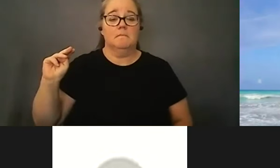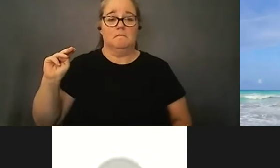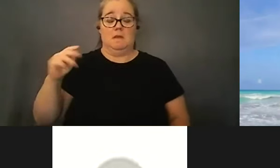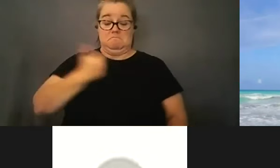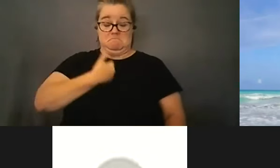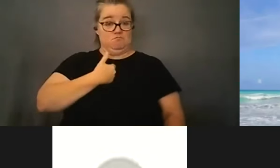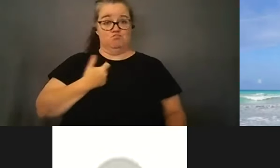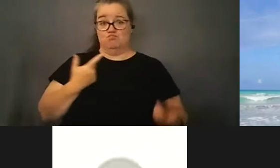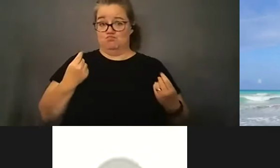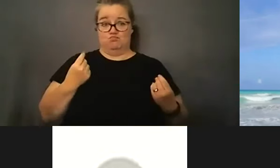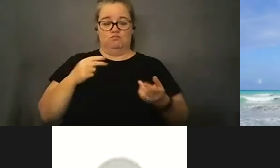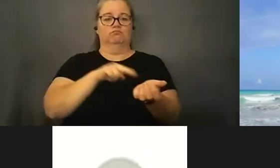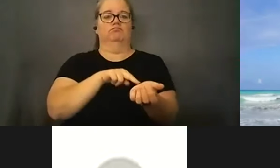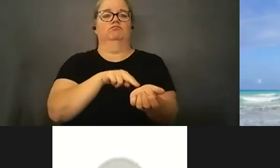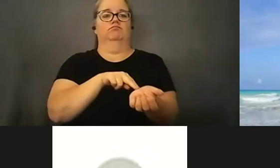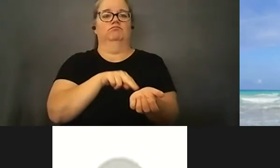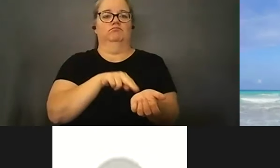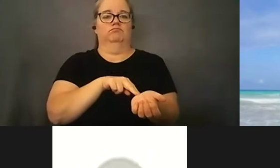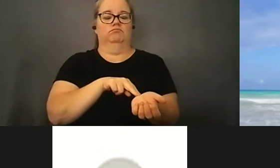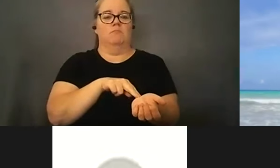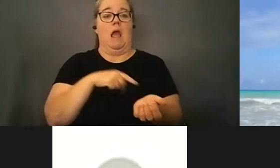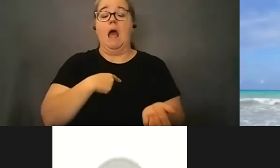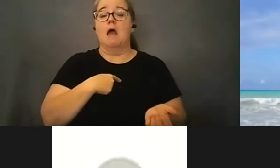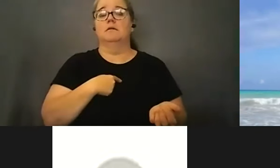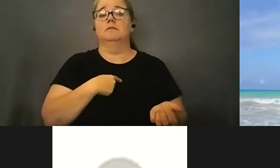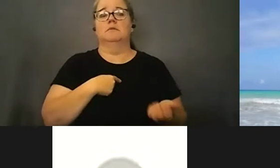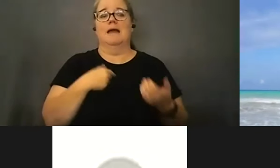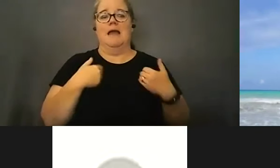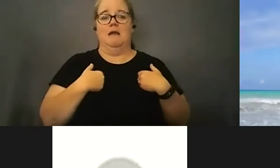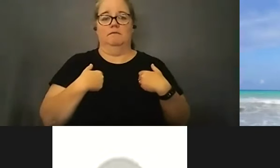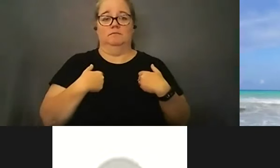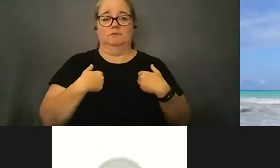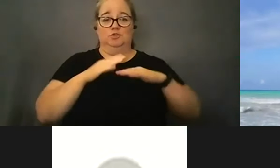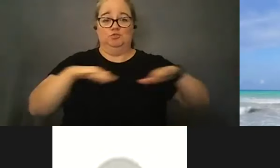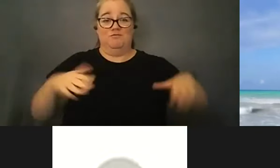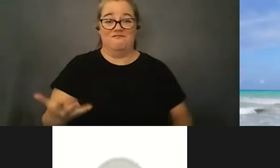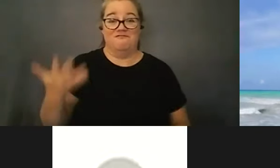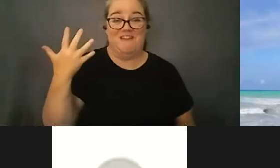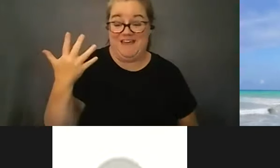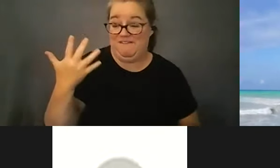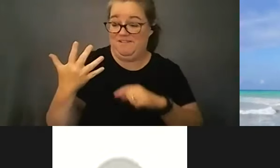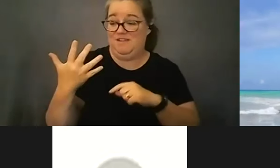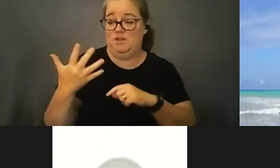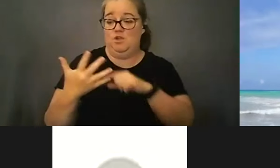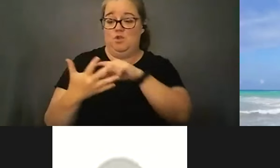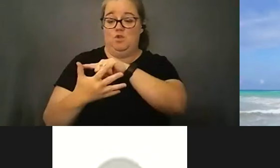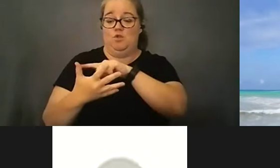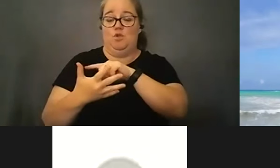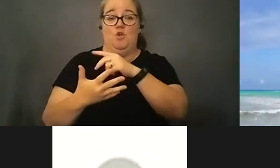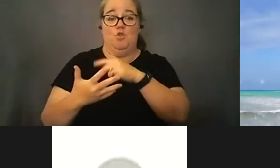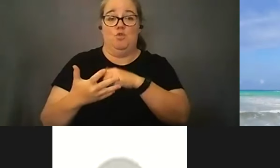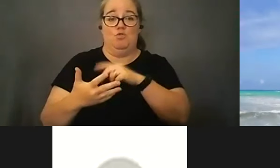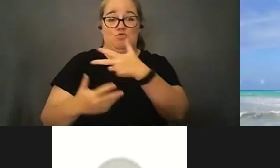nurse, and I do have 5 kids. 3 of them are hard of hearing. That was